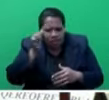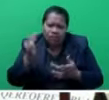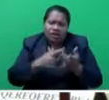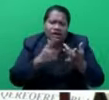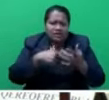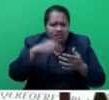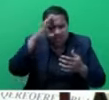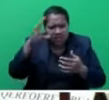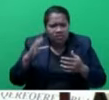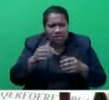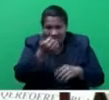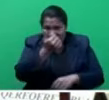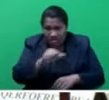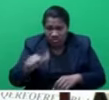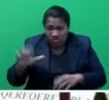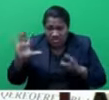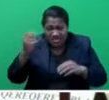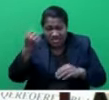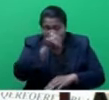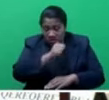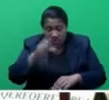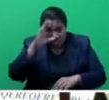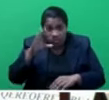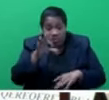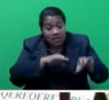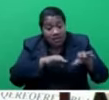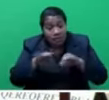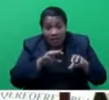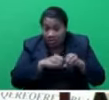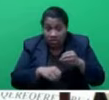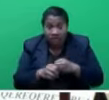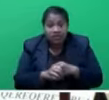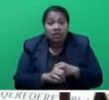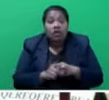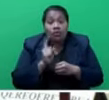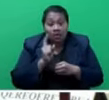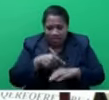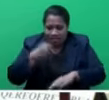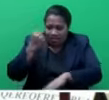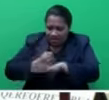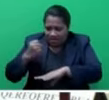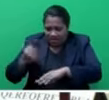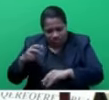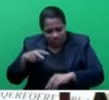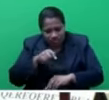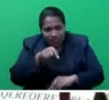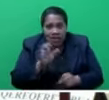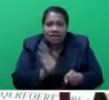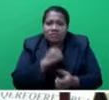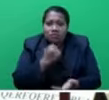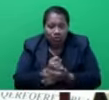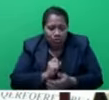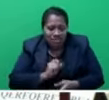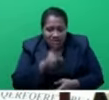Asian NICs, the successful Asian countries, the planning office was where the government ensured they would send